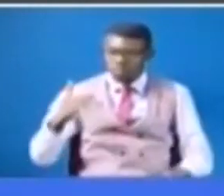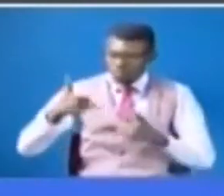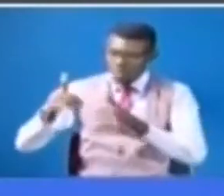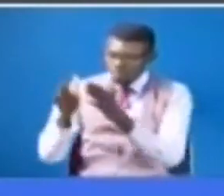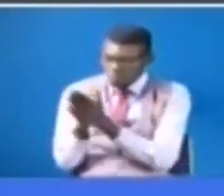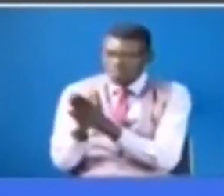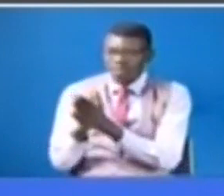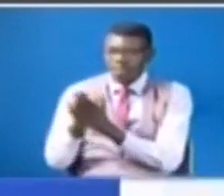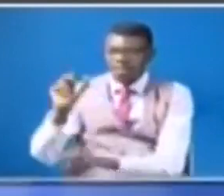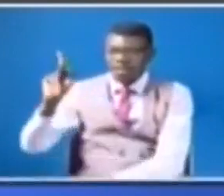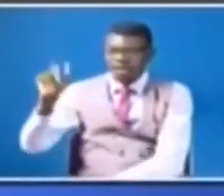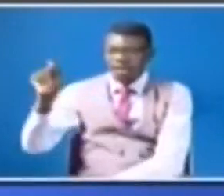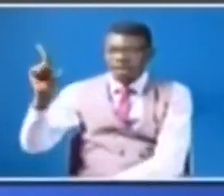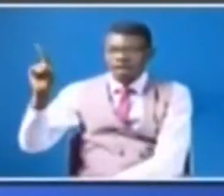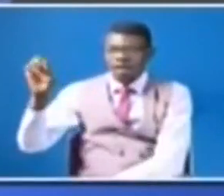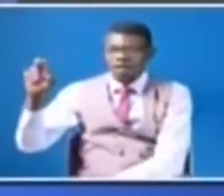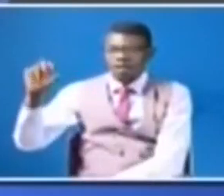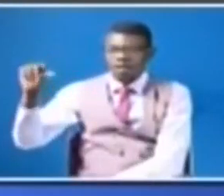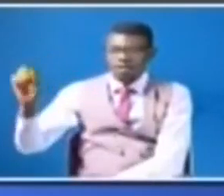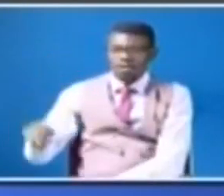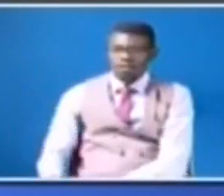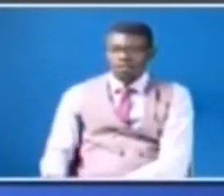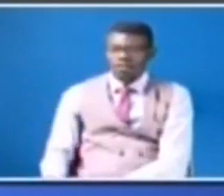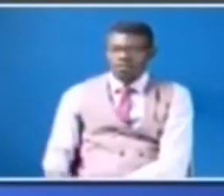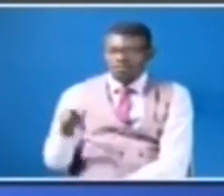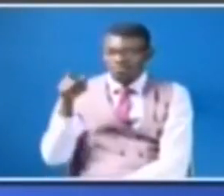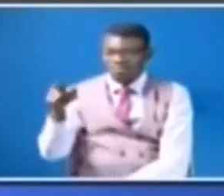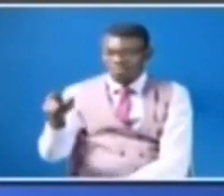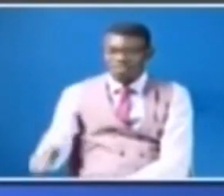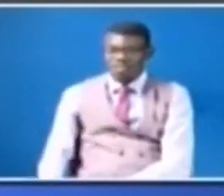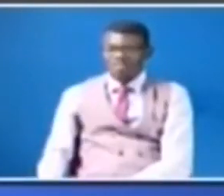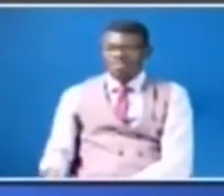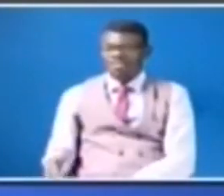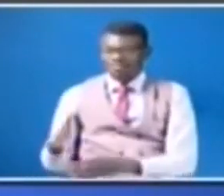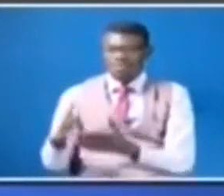Kadenge. Kwa hivyo hako shika zile mpwajo kali ya Kadenge.